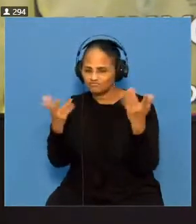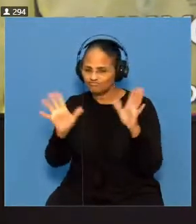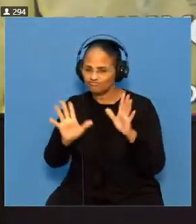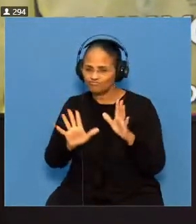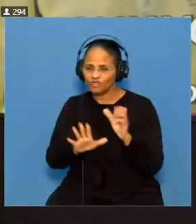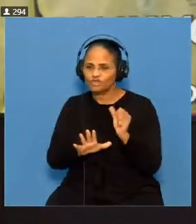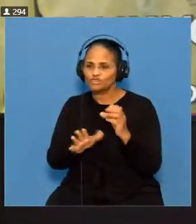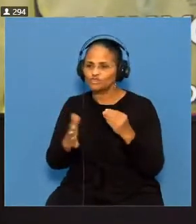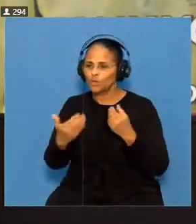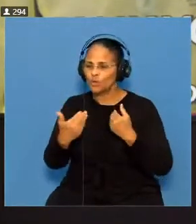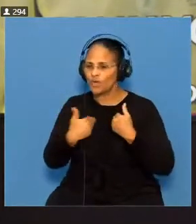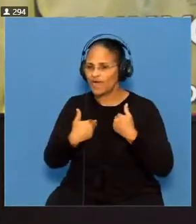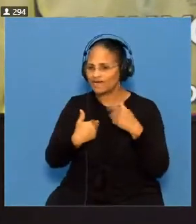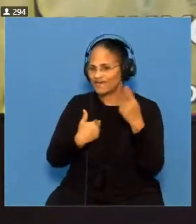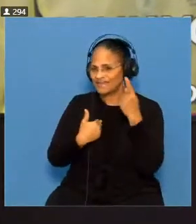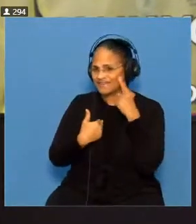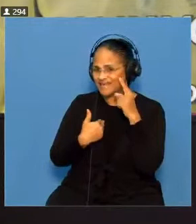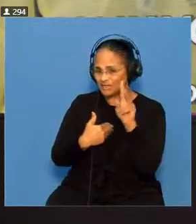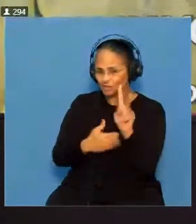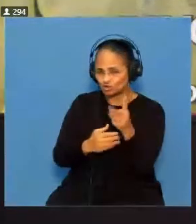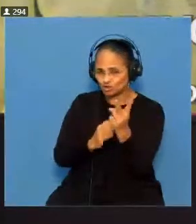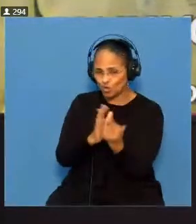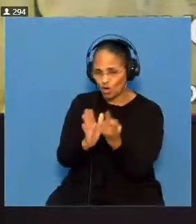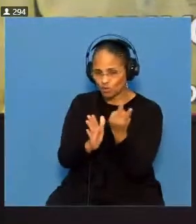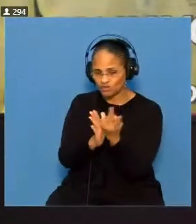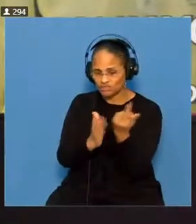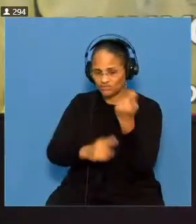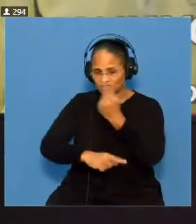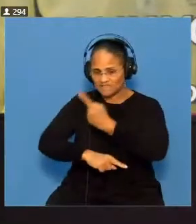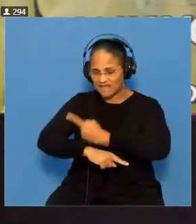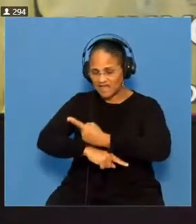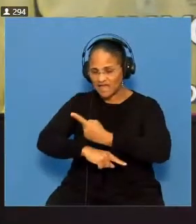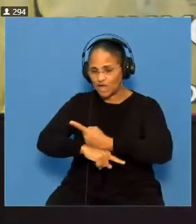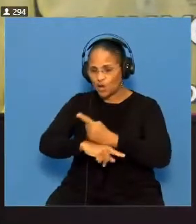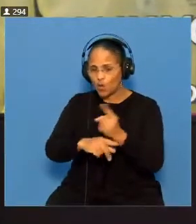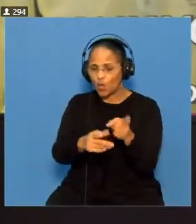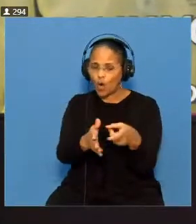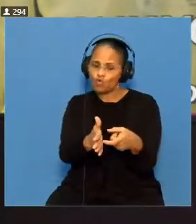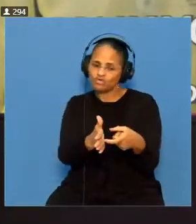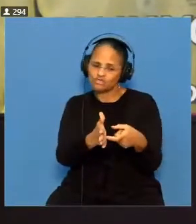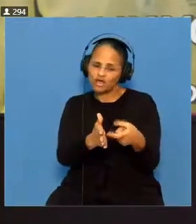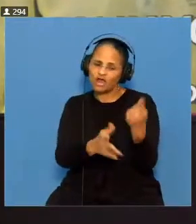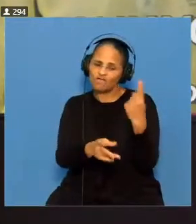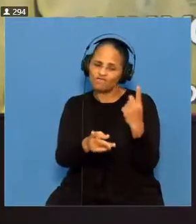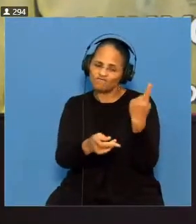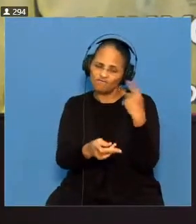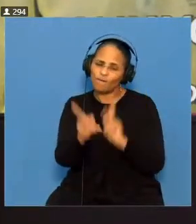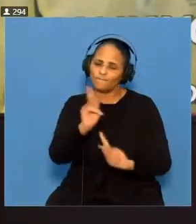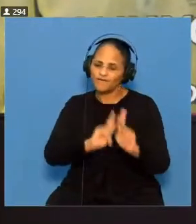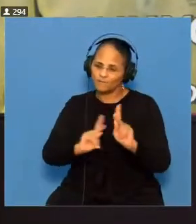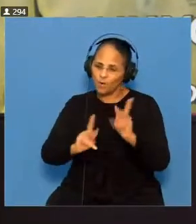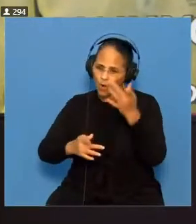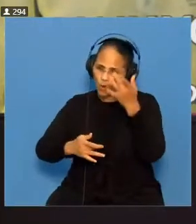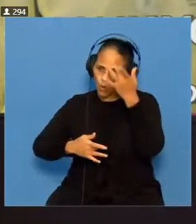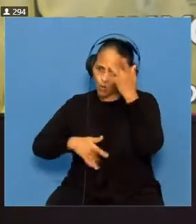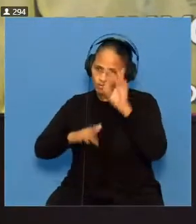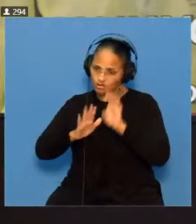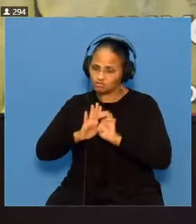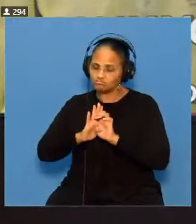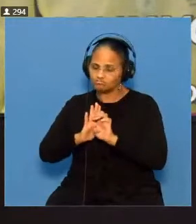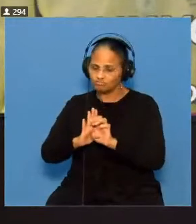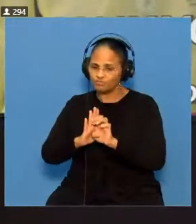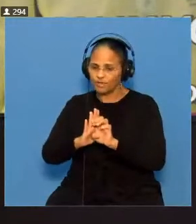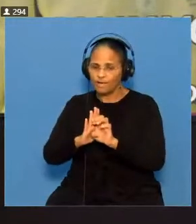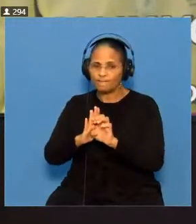So we had, I think the last 2 hours of the day were reserved for symptomatic persons, but the first 8 hours of the testing